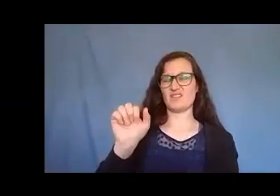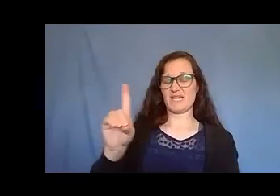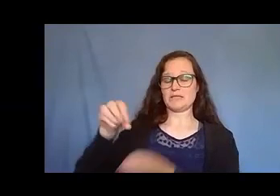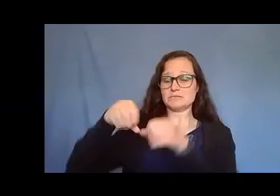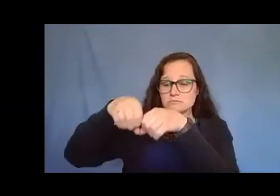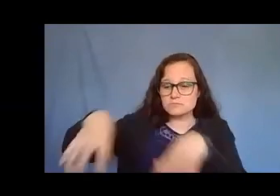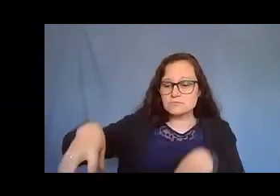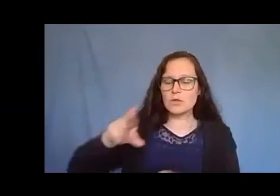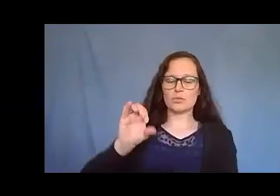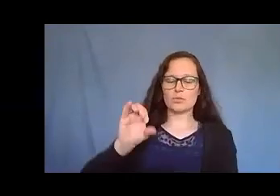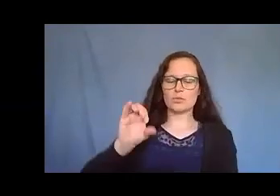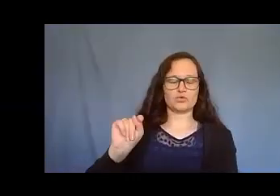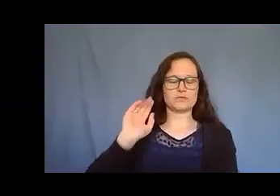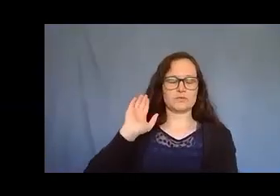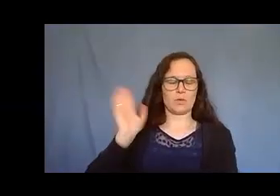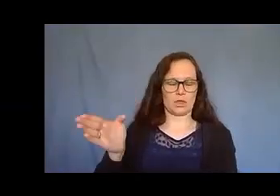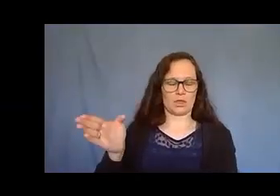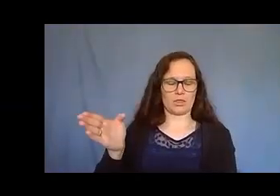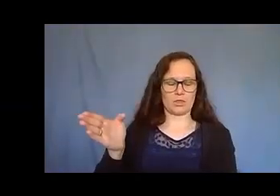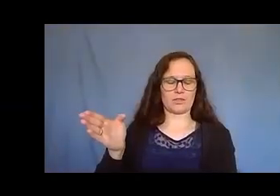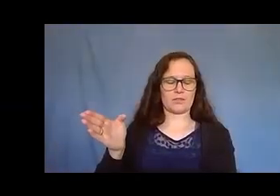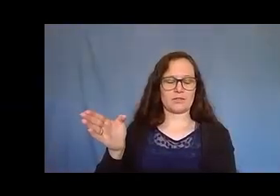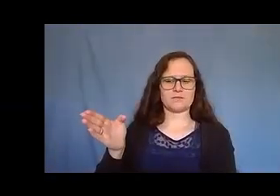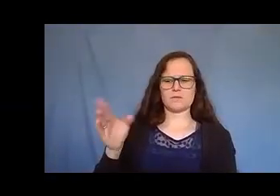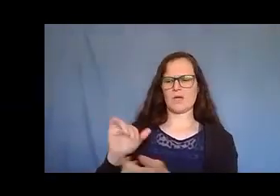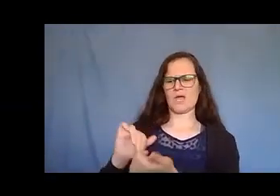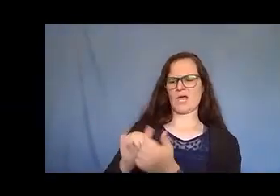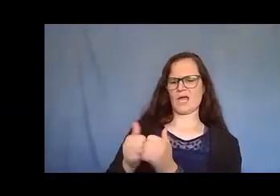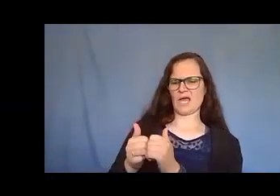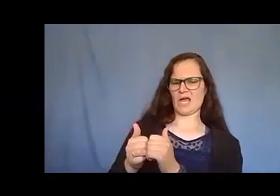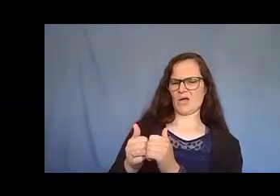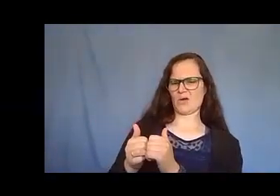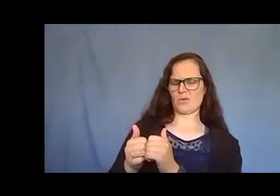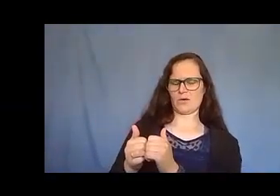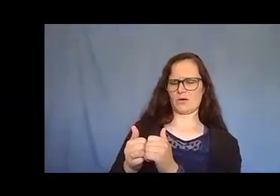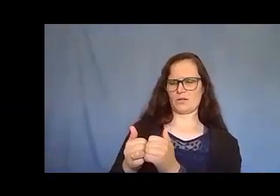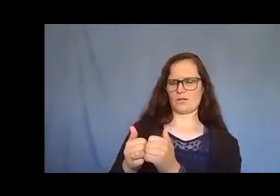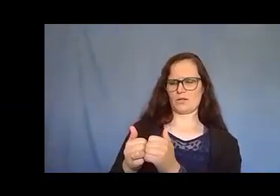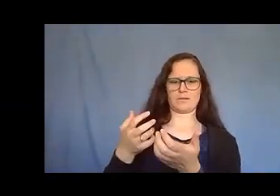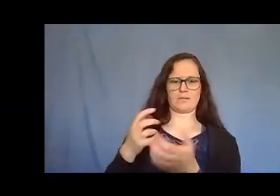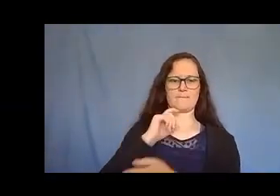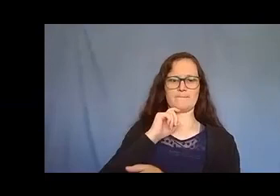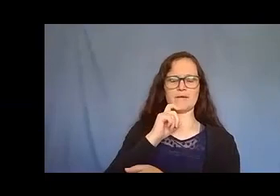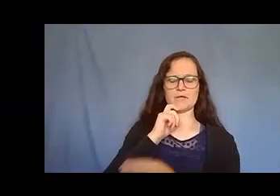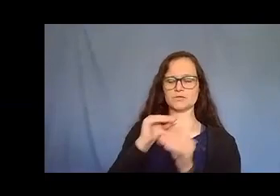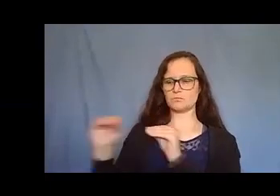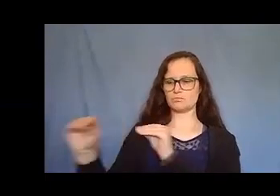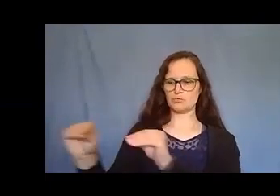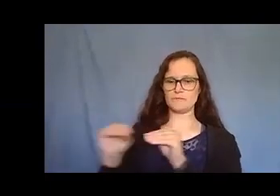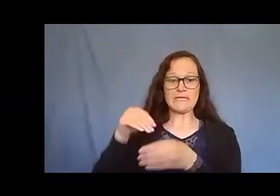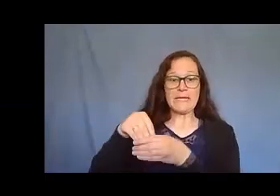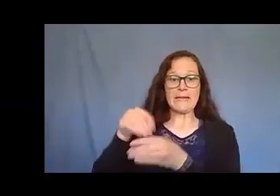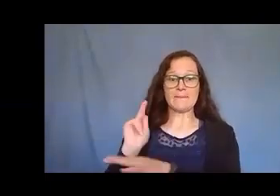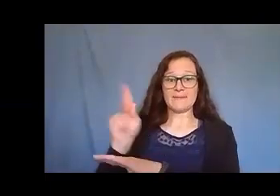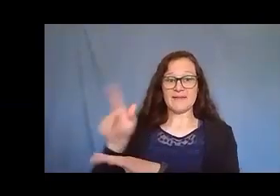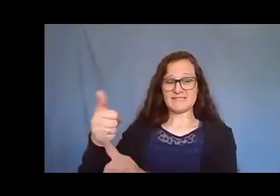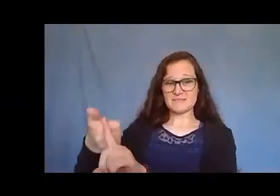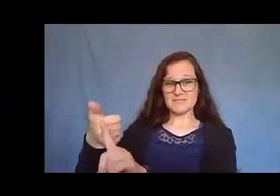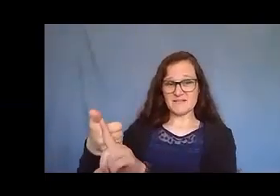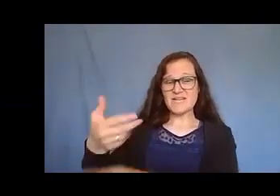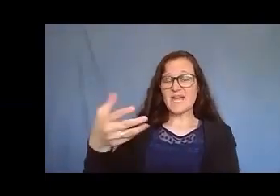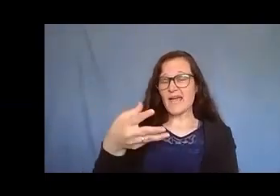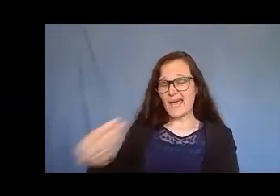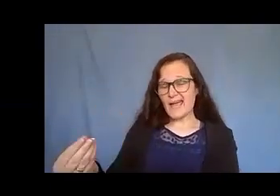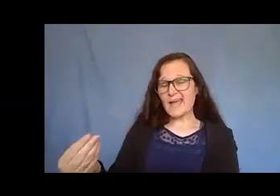this additional data would help us understand how the heavy metals are moving within the soil and plant systems. Thank you again for your time and